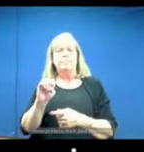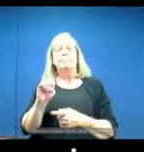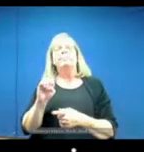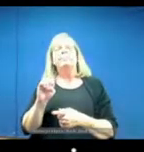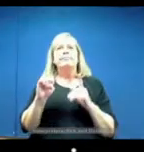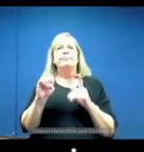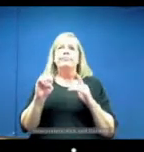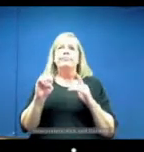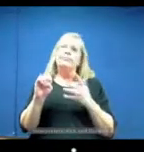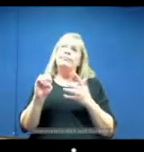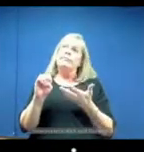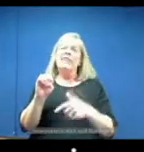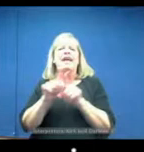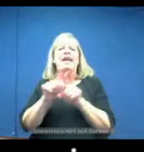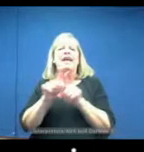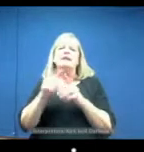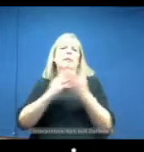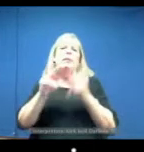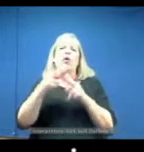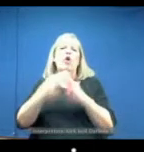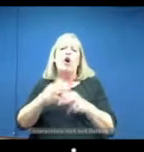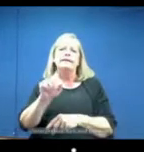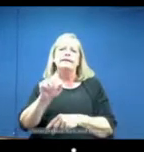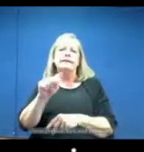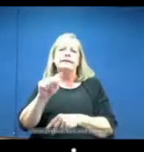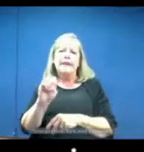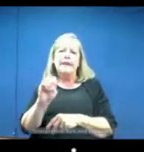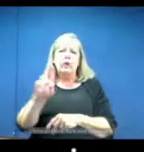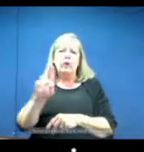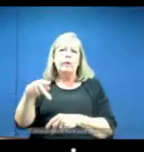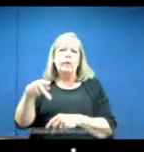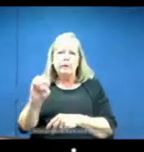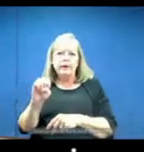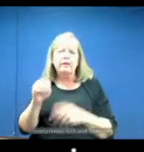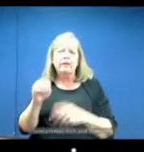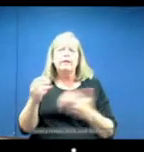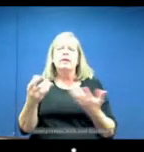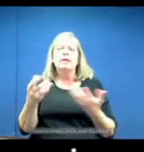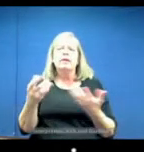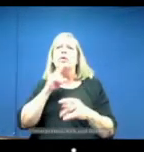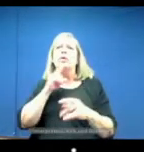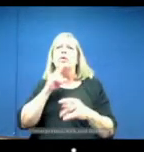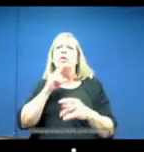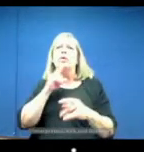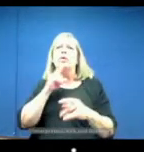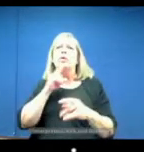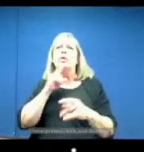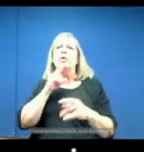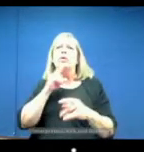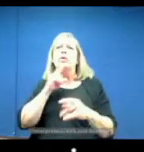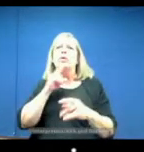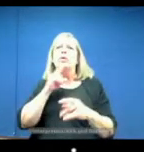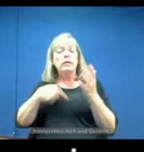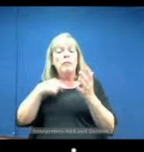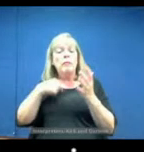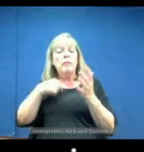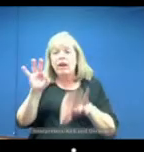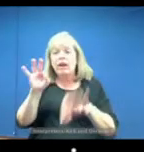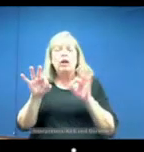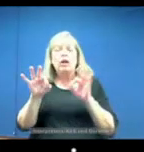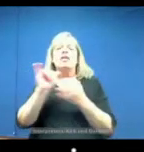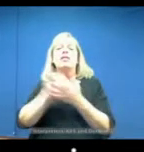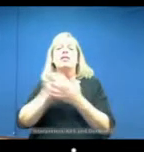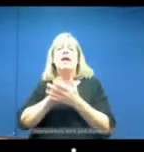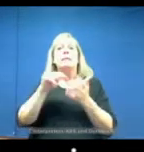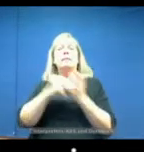It's date rape, you might have heard it called. Essentially, according to some of the research I did, that